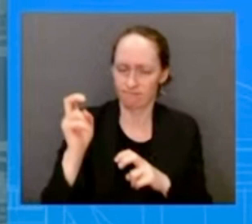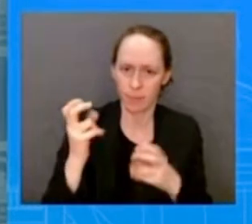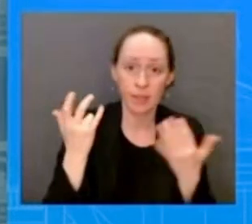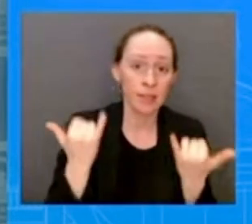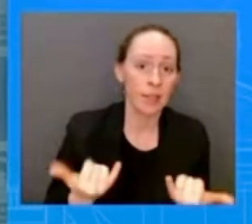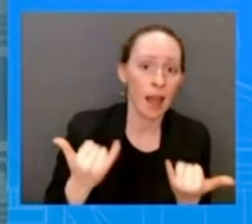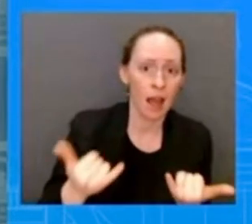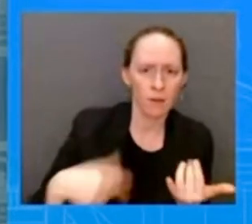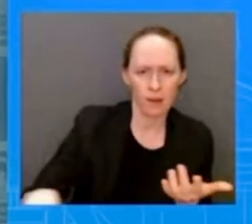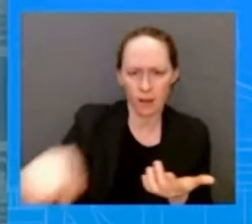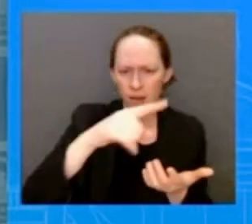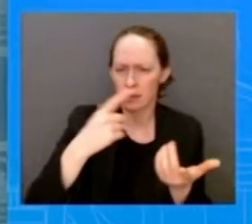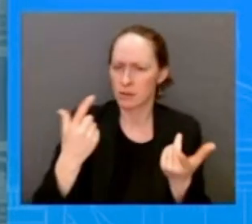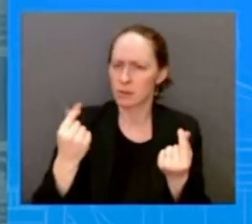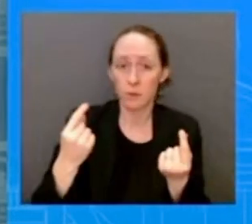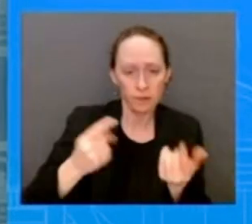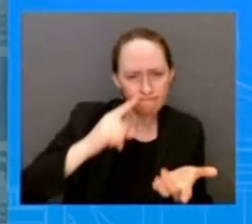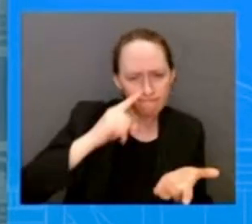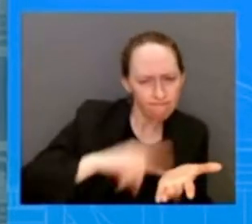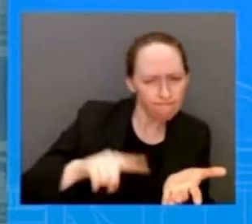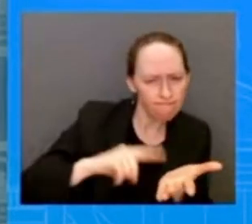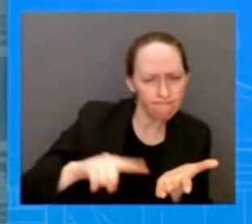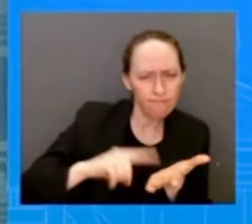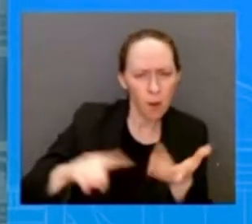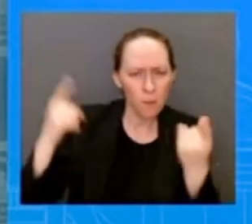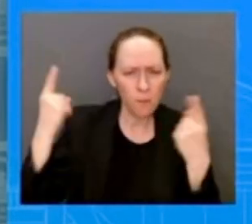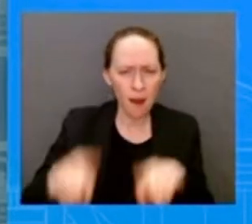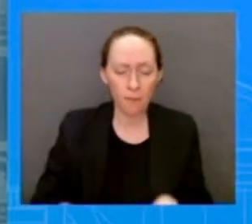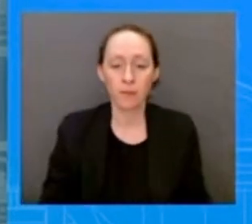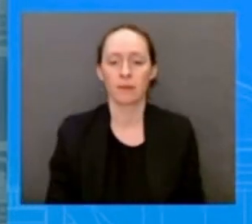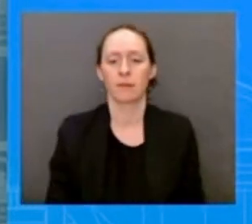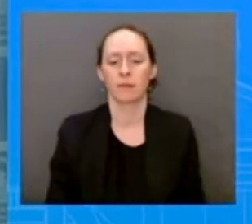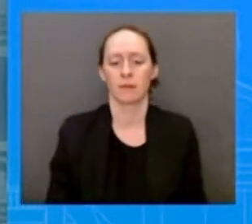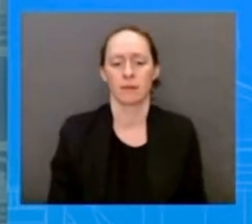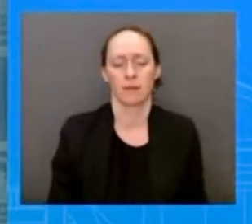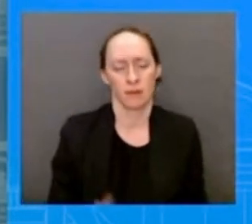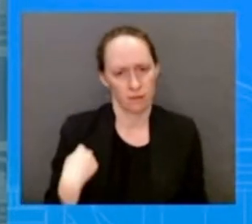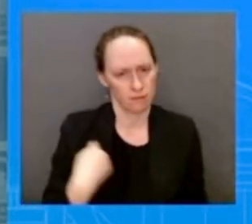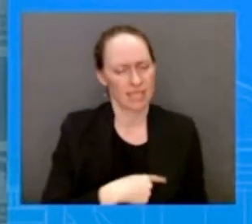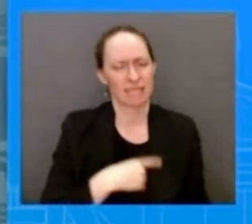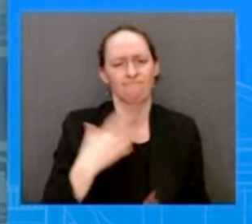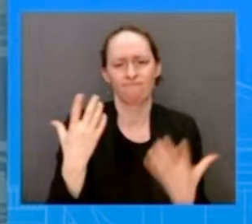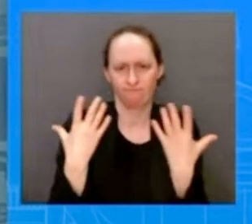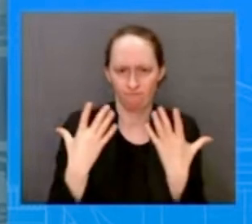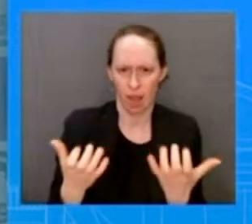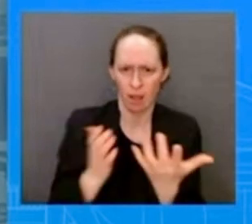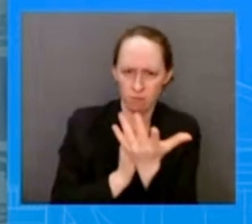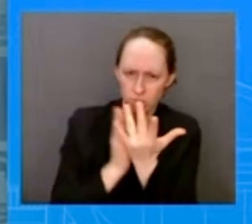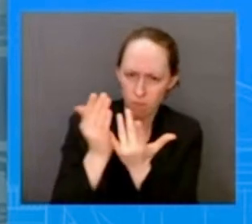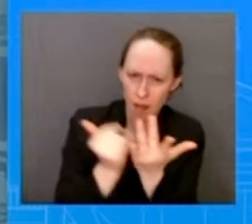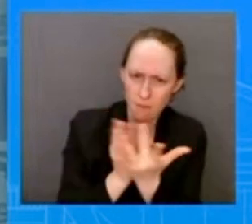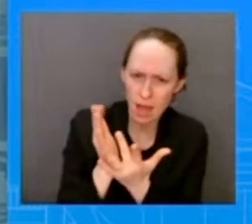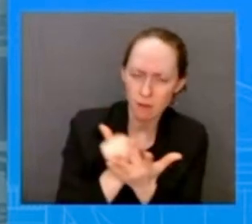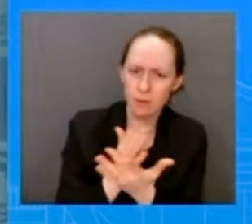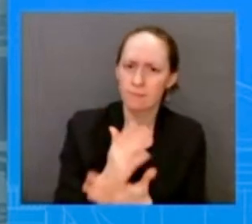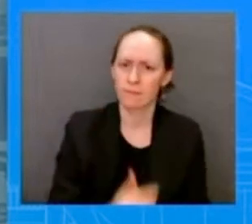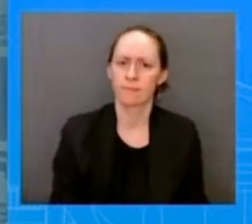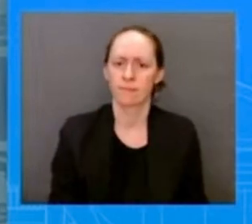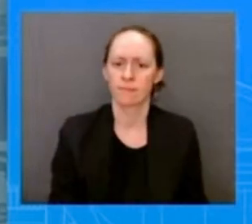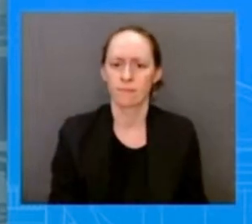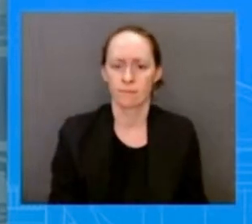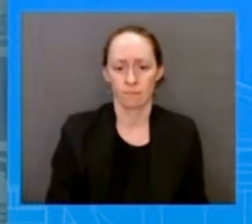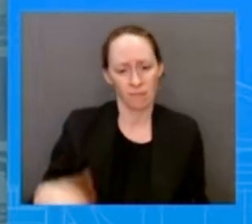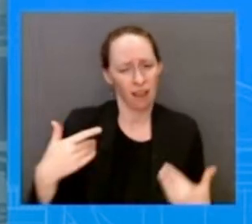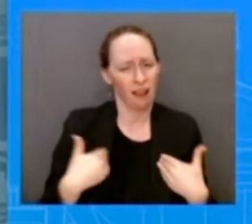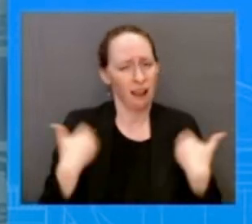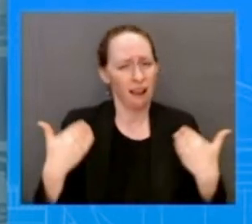those investigations to be thorough and complete, and we want them to be transparent. Little girls going to school should only have to worry about